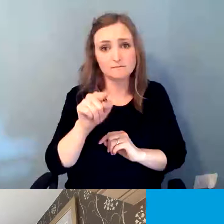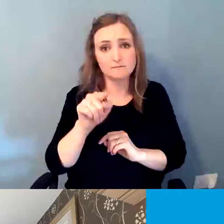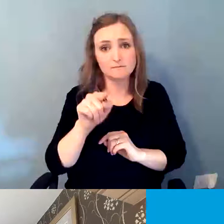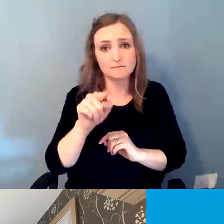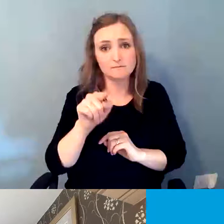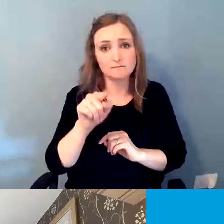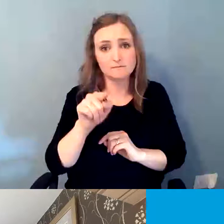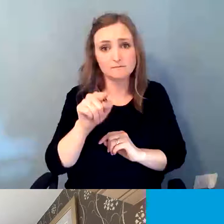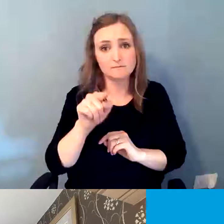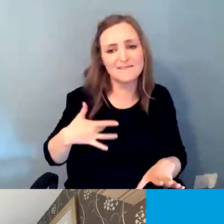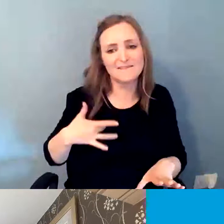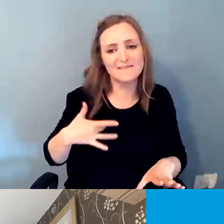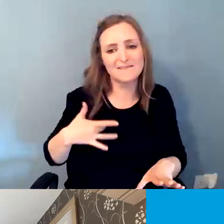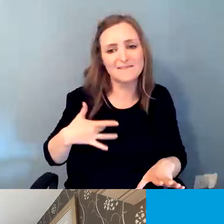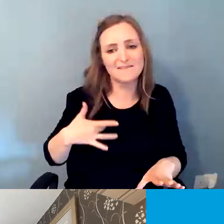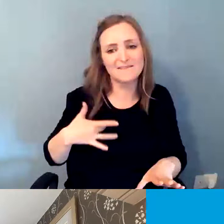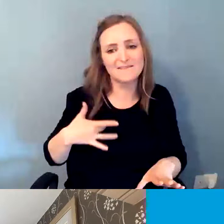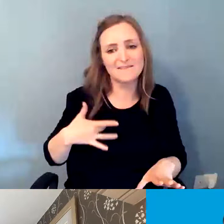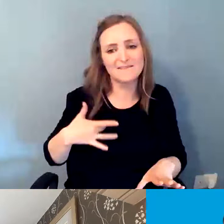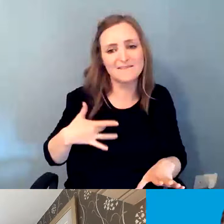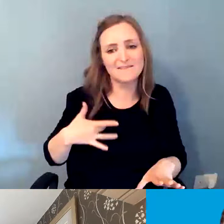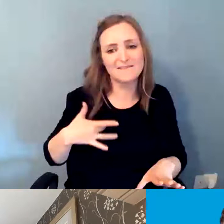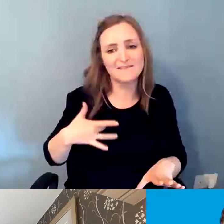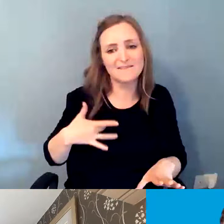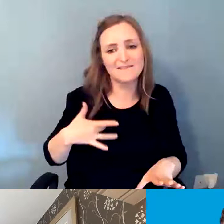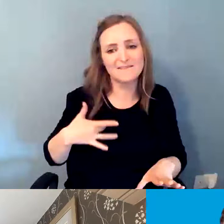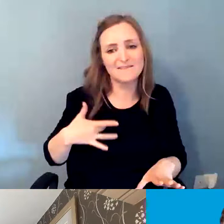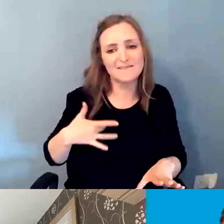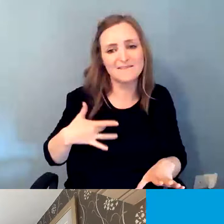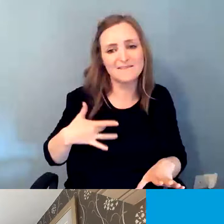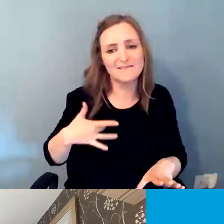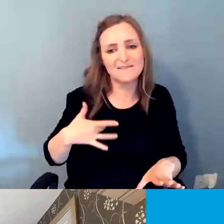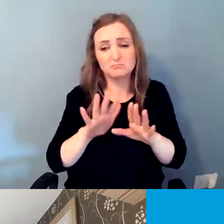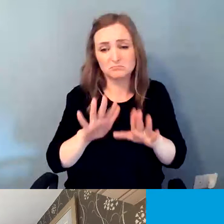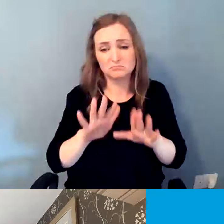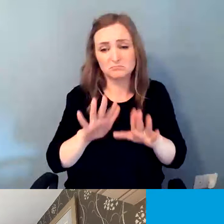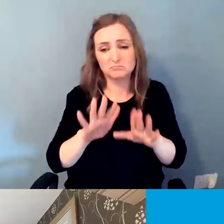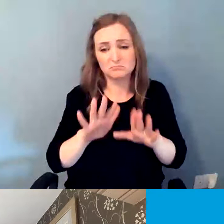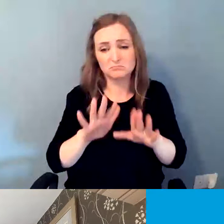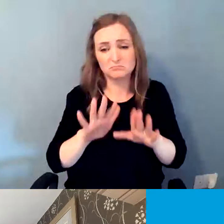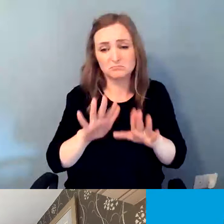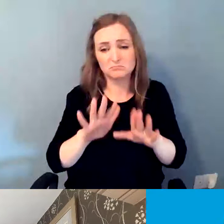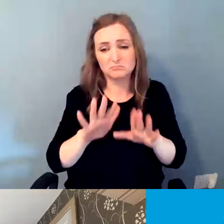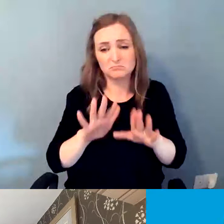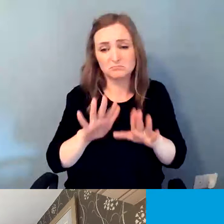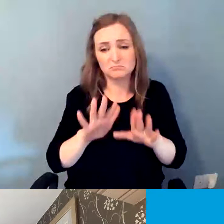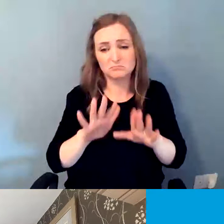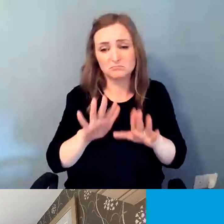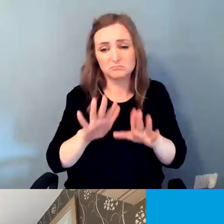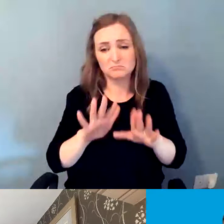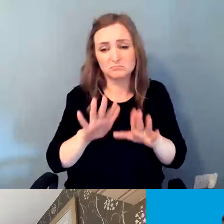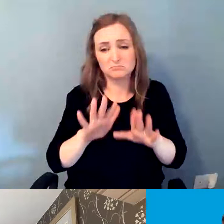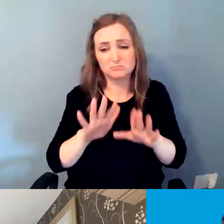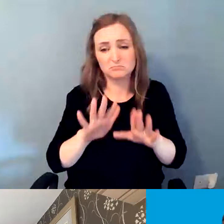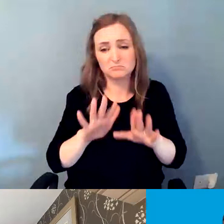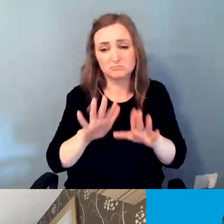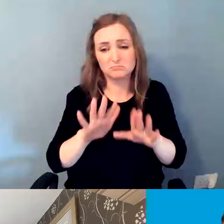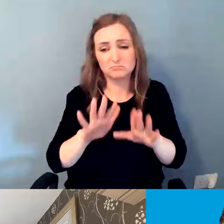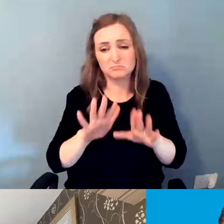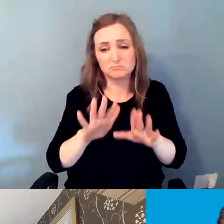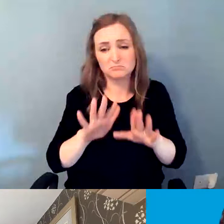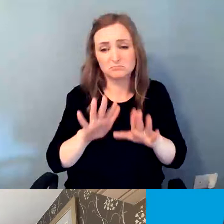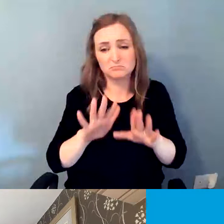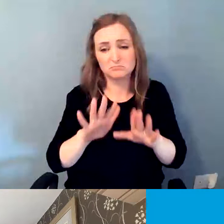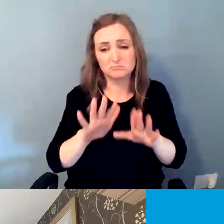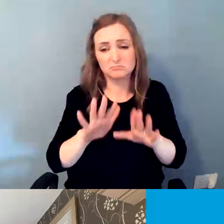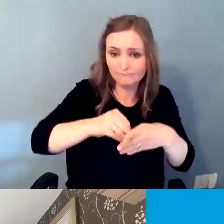also where you live does come under Derbyshire. Let's just reassure you of that this is, you do live in an area that is part of